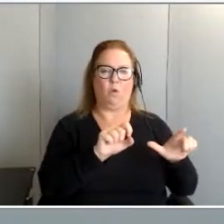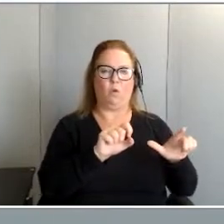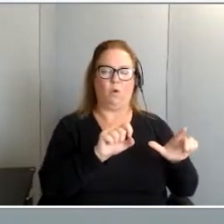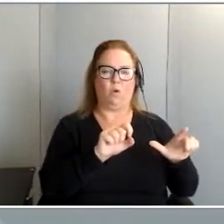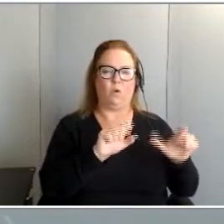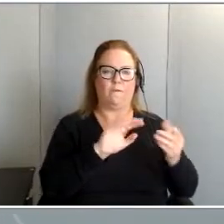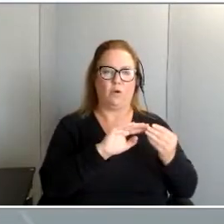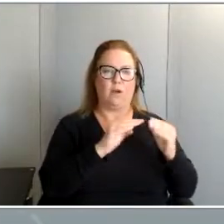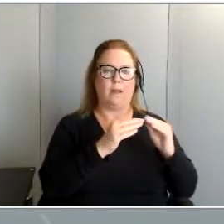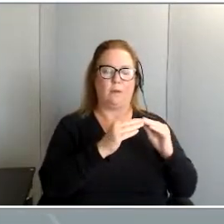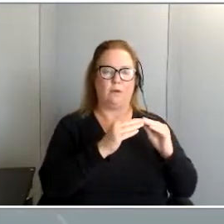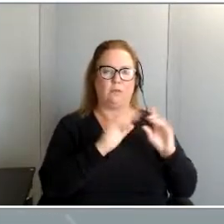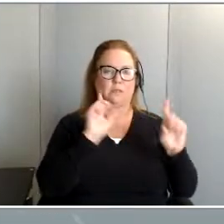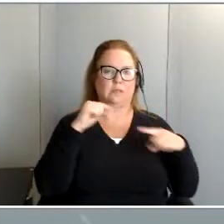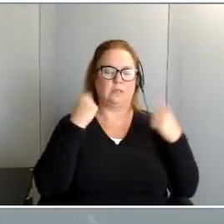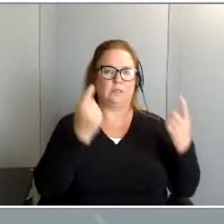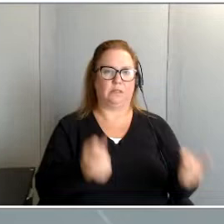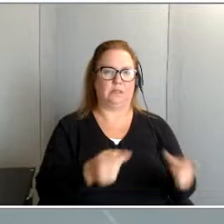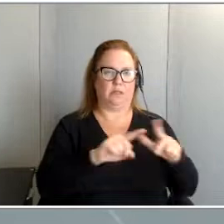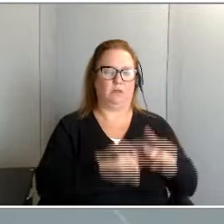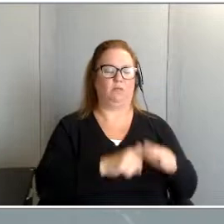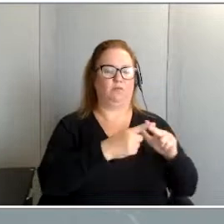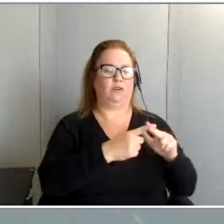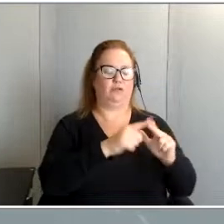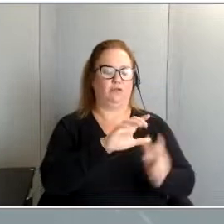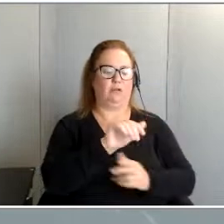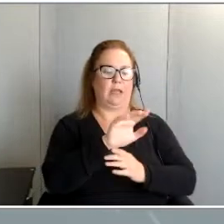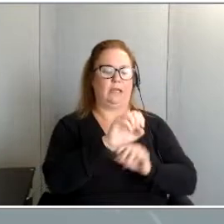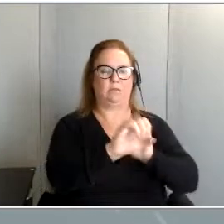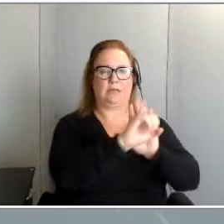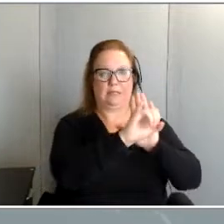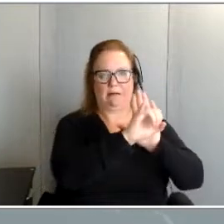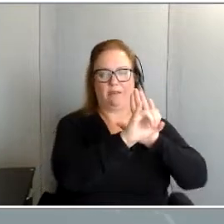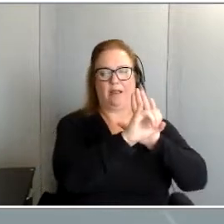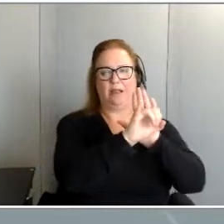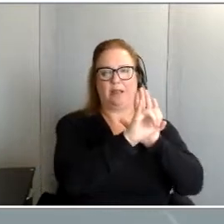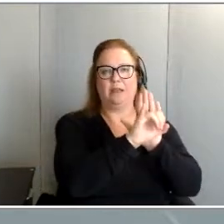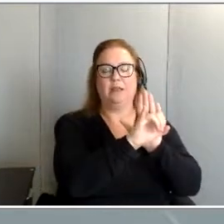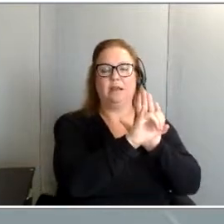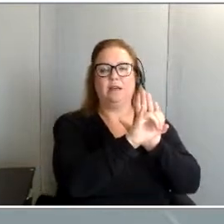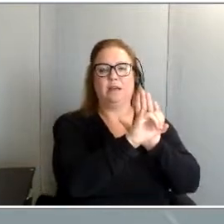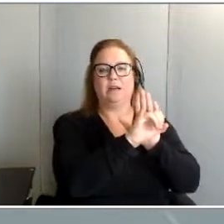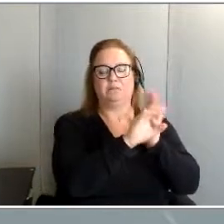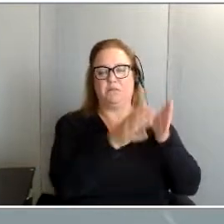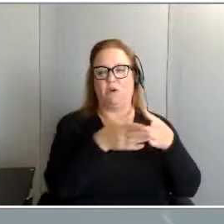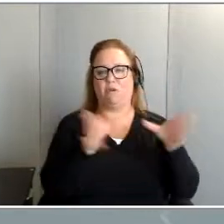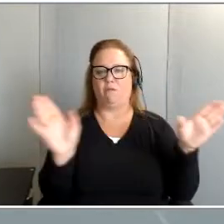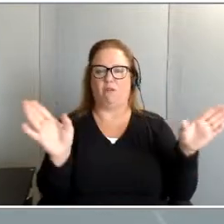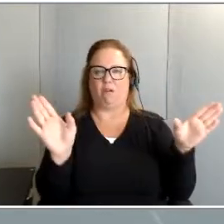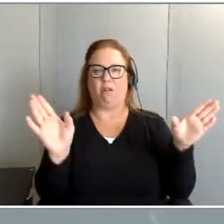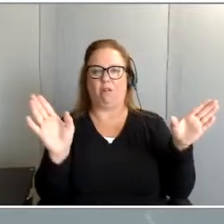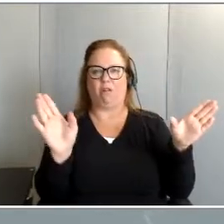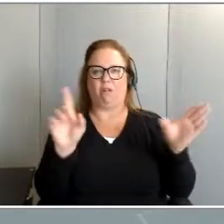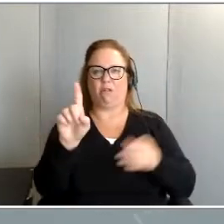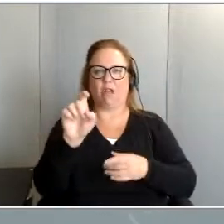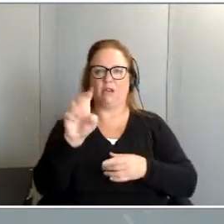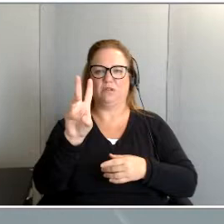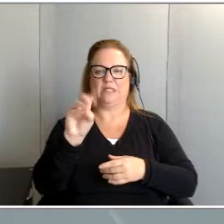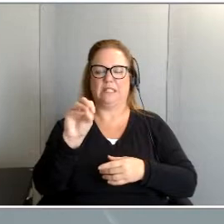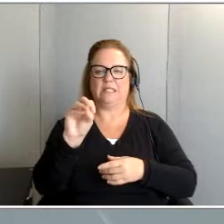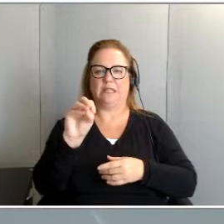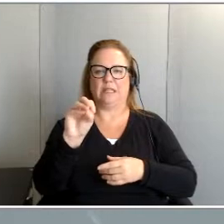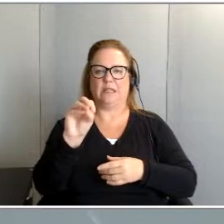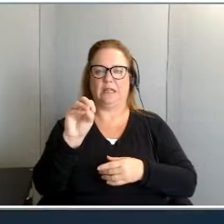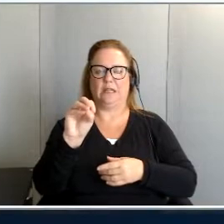numbers since the original case was identified in the state. So that's good. Overall, we've given about 160 doses of